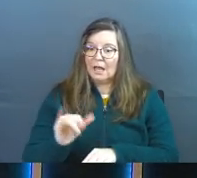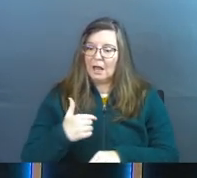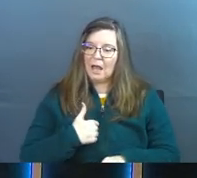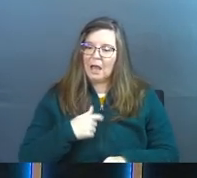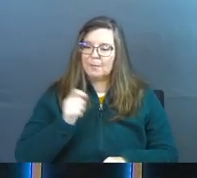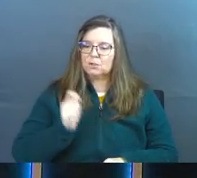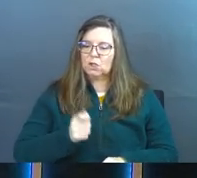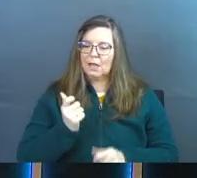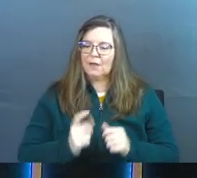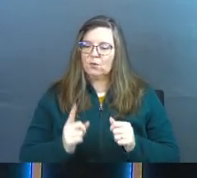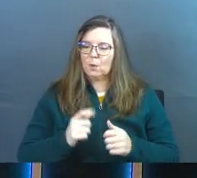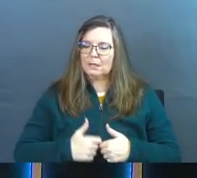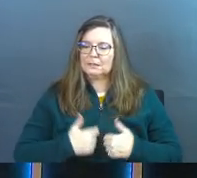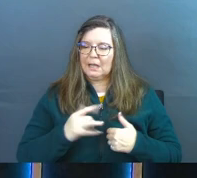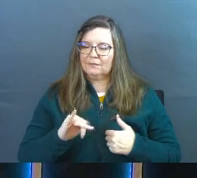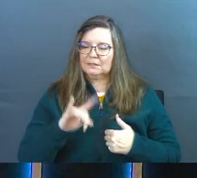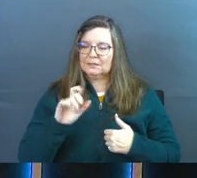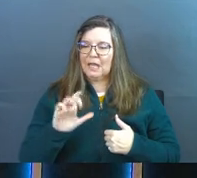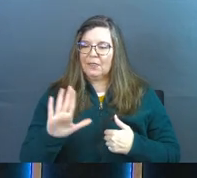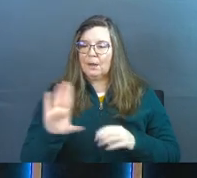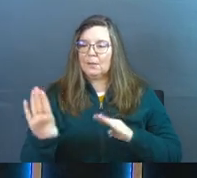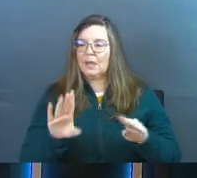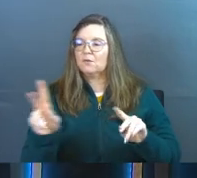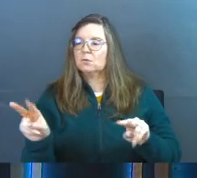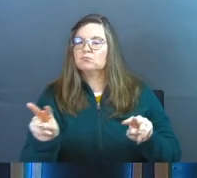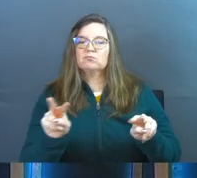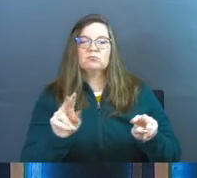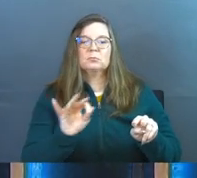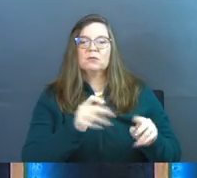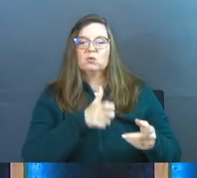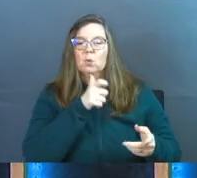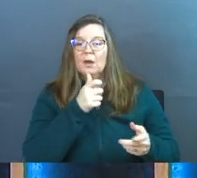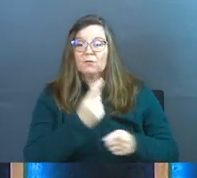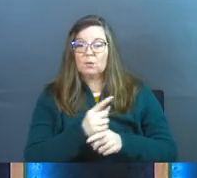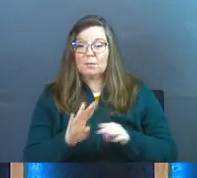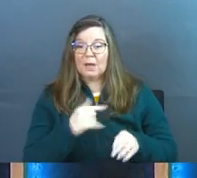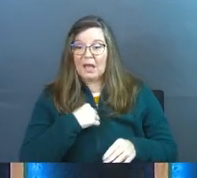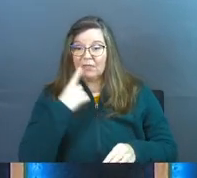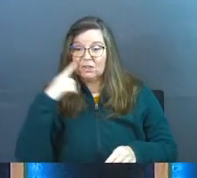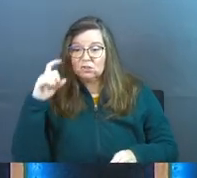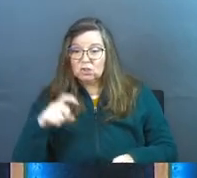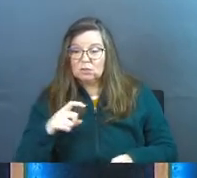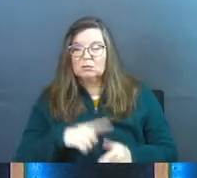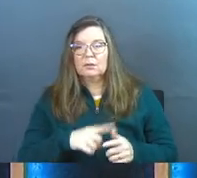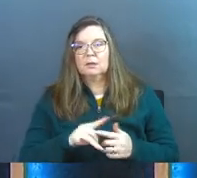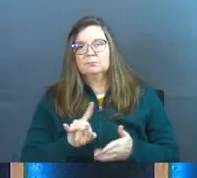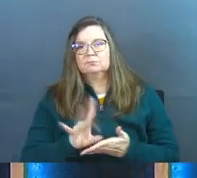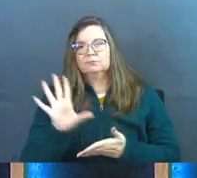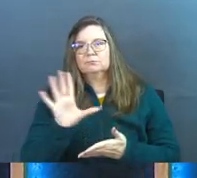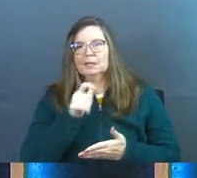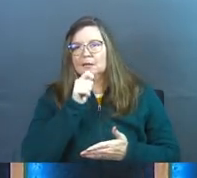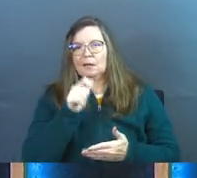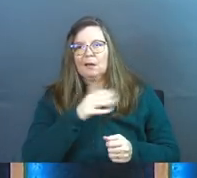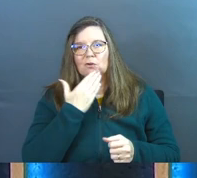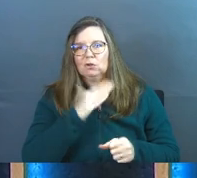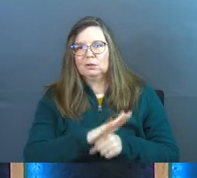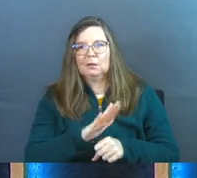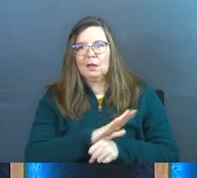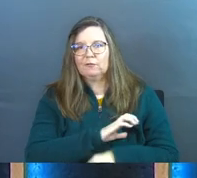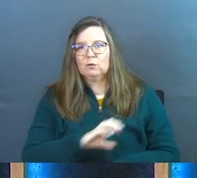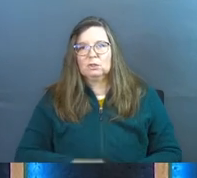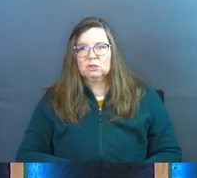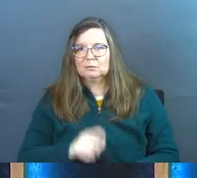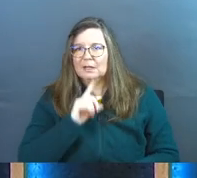I'm judging everybody's lifestyle and their behavior. And if they don't have the behavior I think they should, they are sub-Christians. They're not